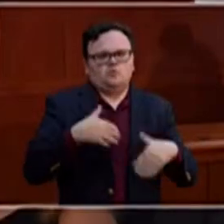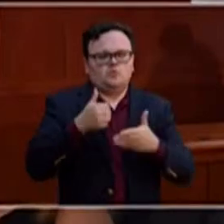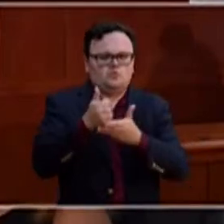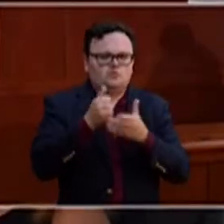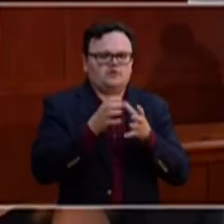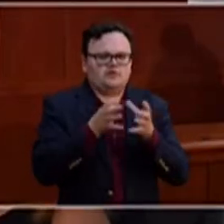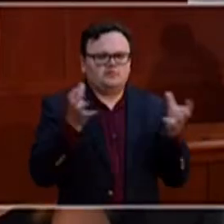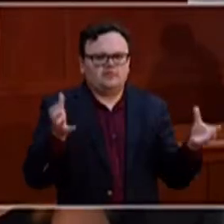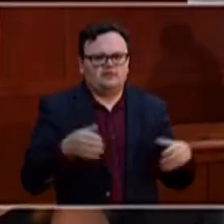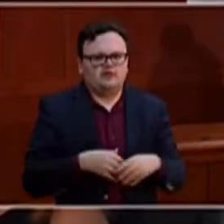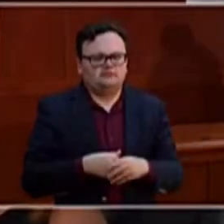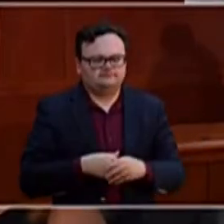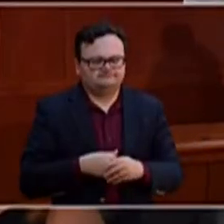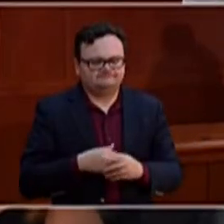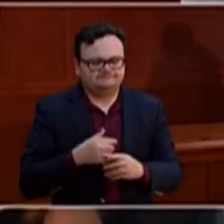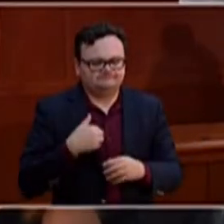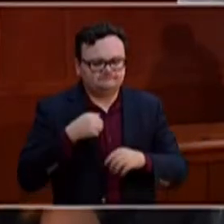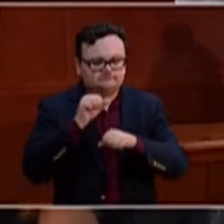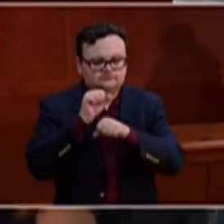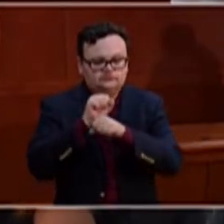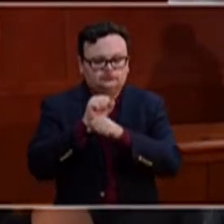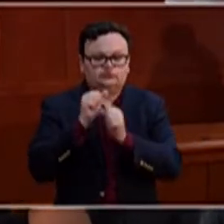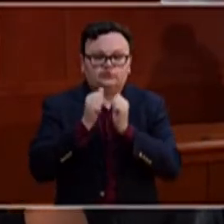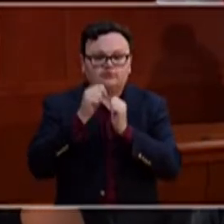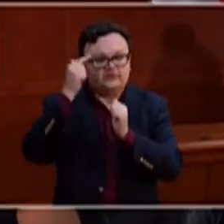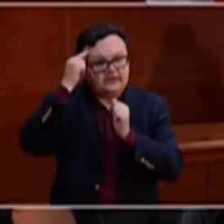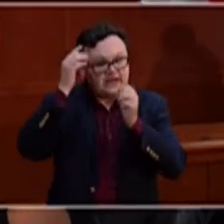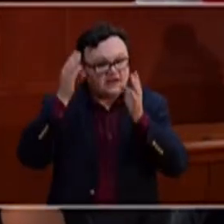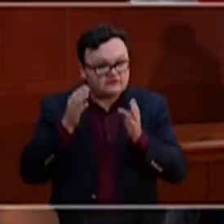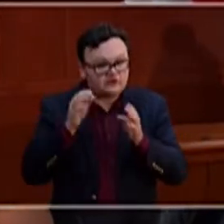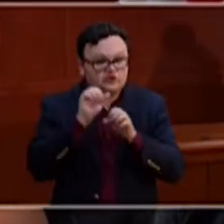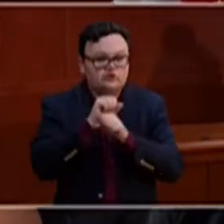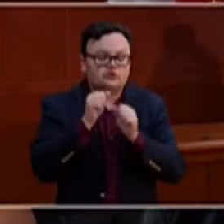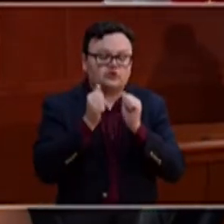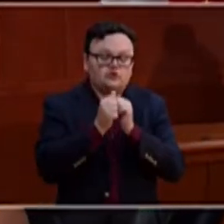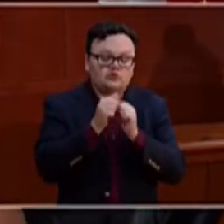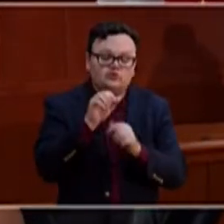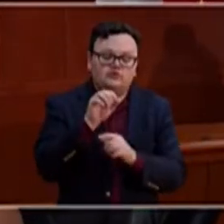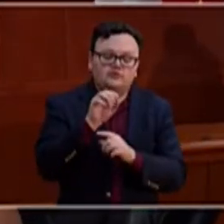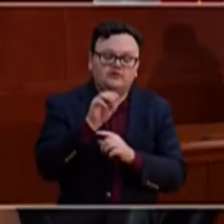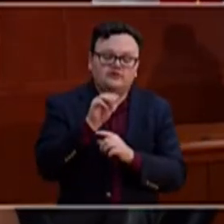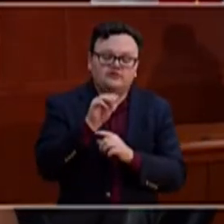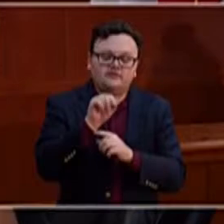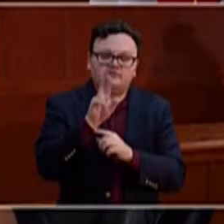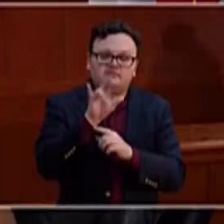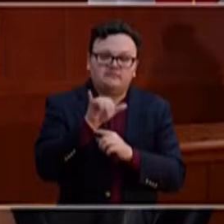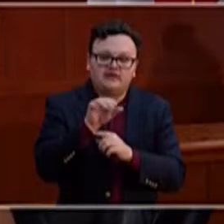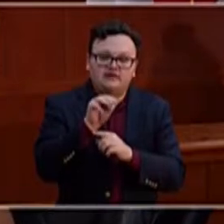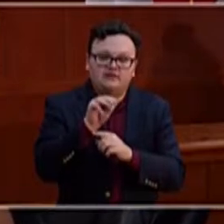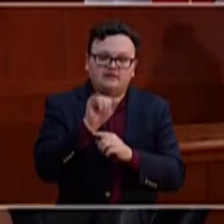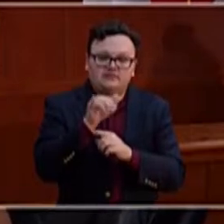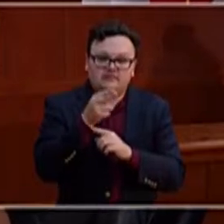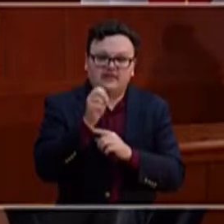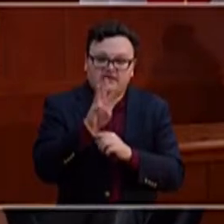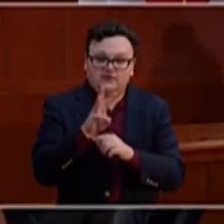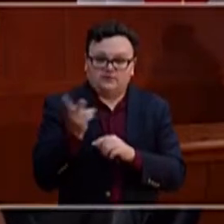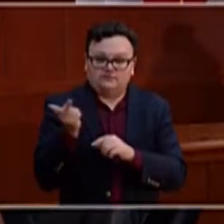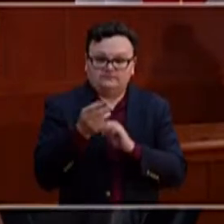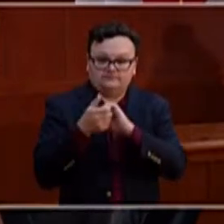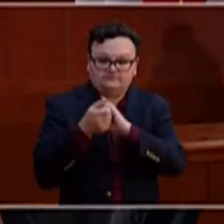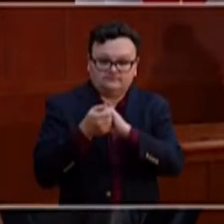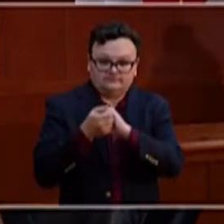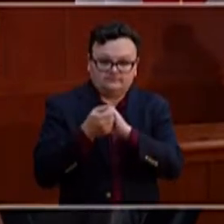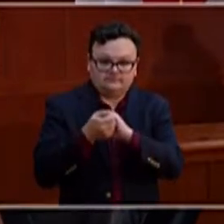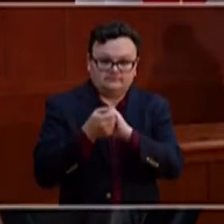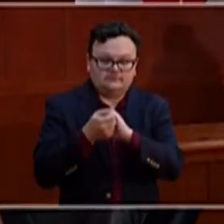the administration and you, Secretary Mayhew, is not only been the things, right, resources, remdesivir, staff, but it's also been